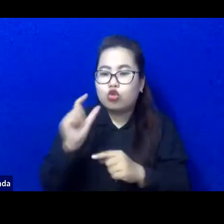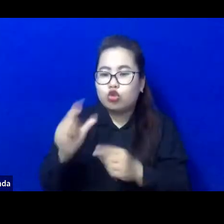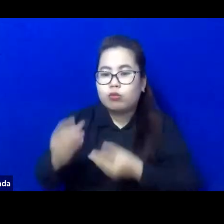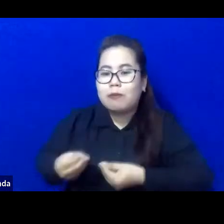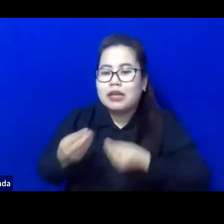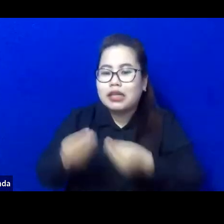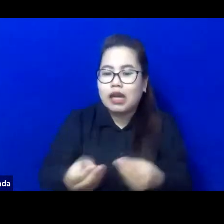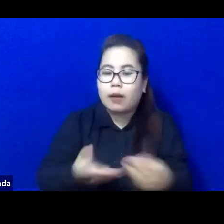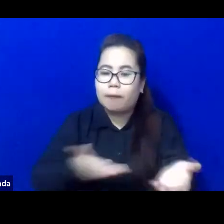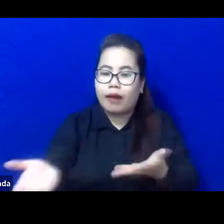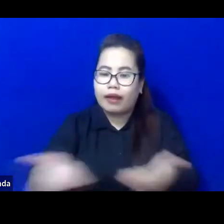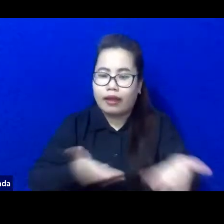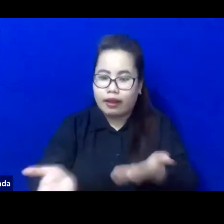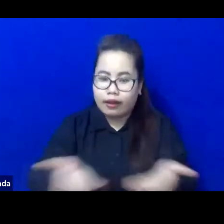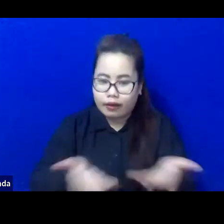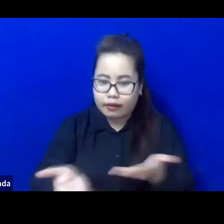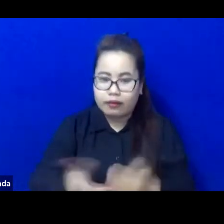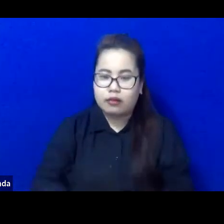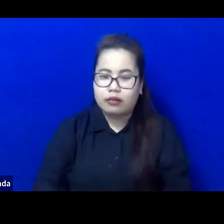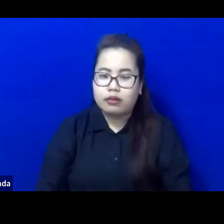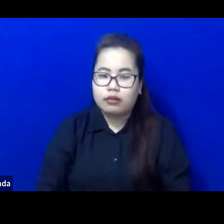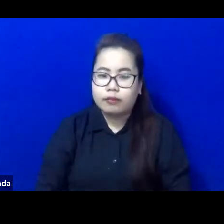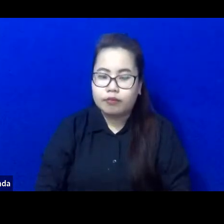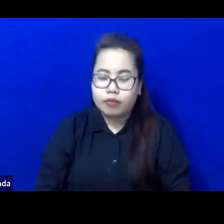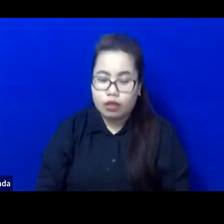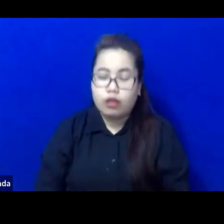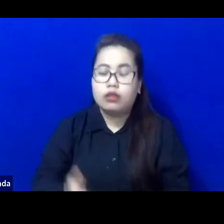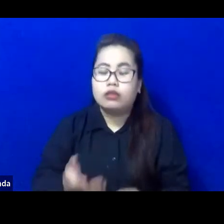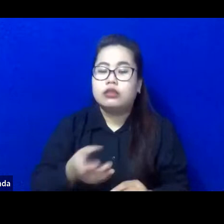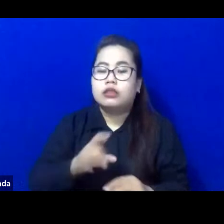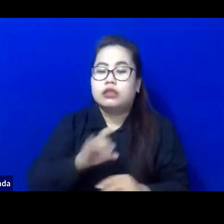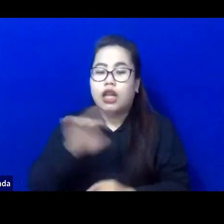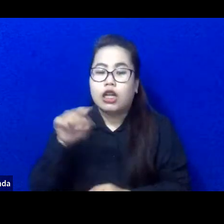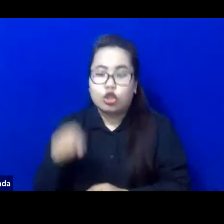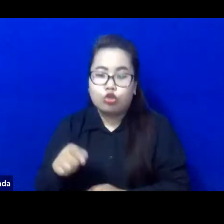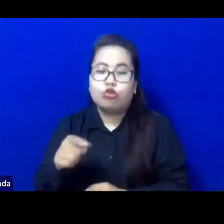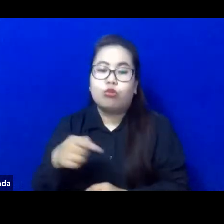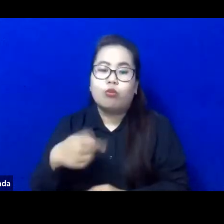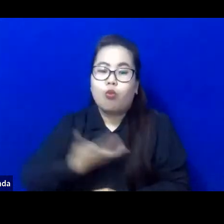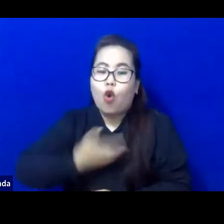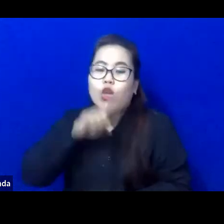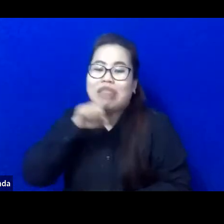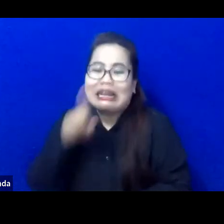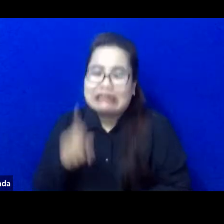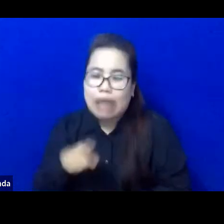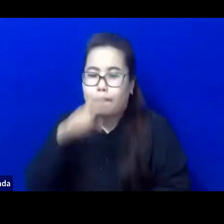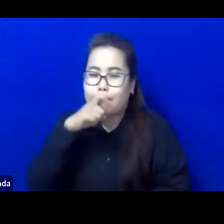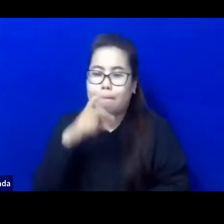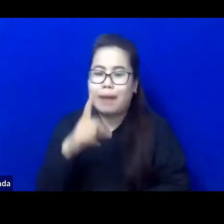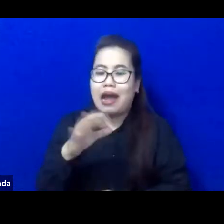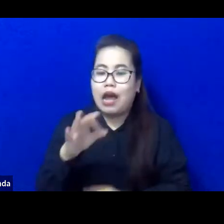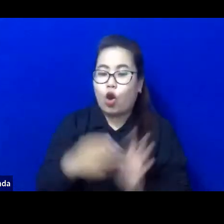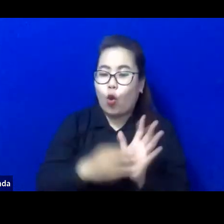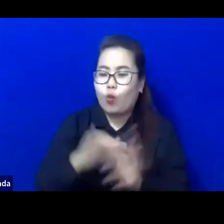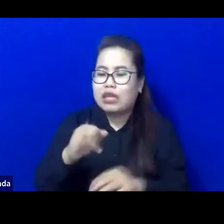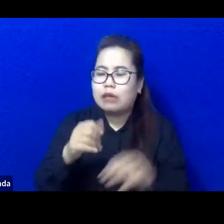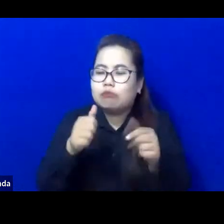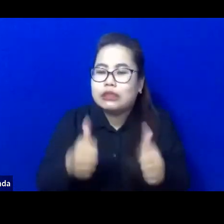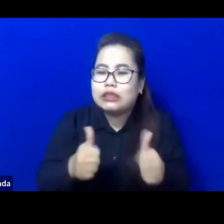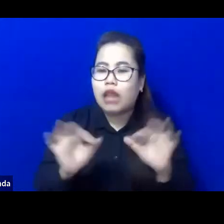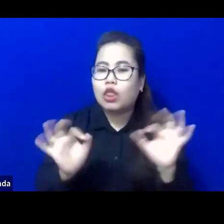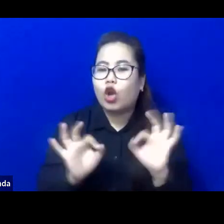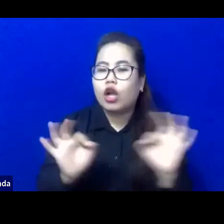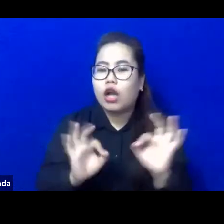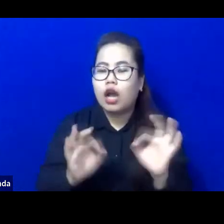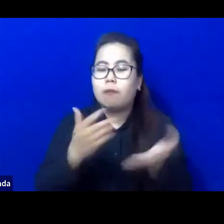also, he would like to ask if it's possible for you to share the professional guidance that you mentioned in your slides.